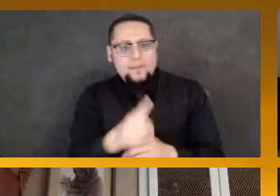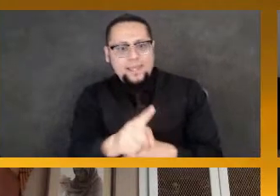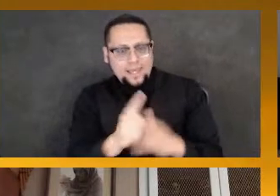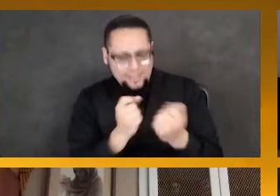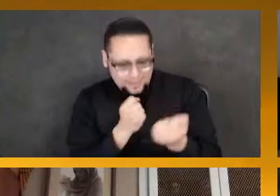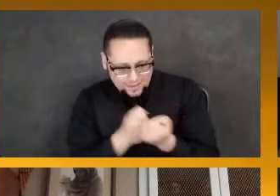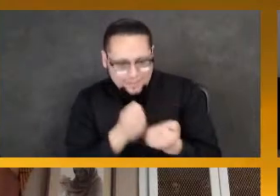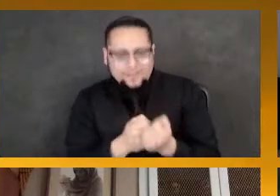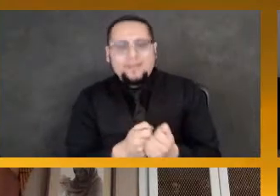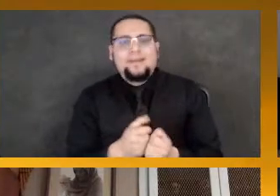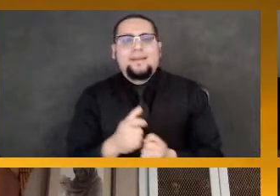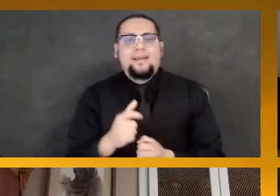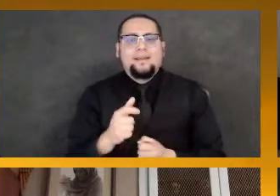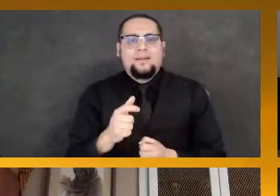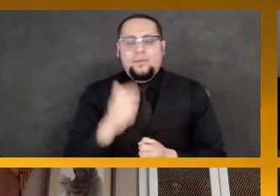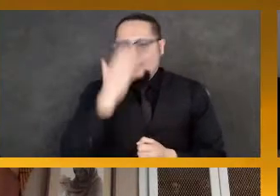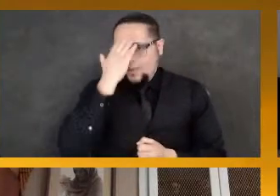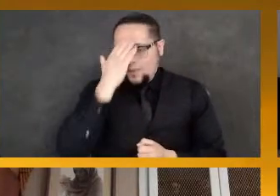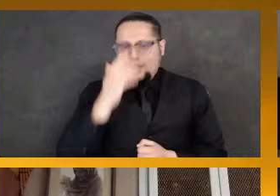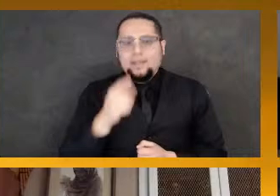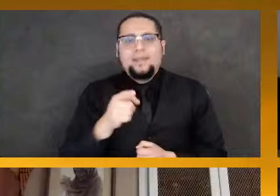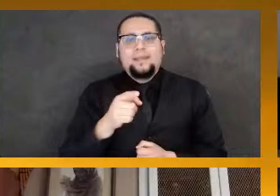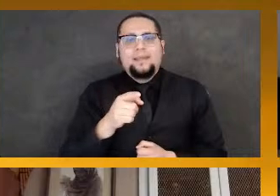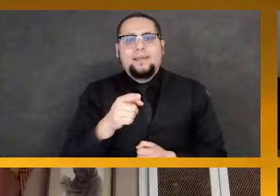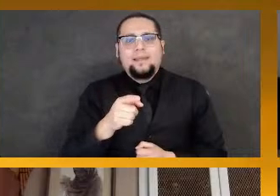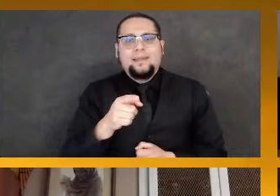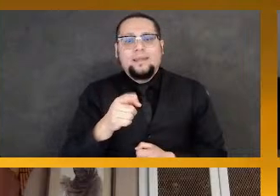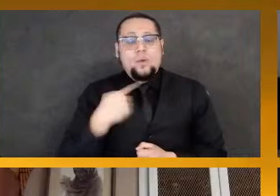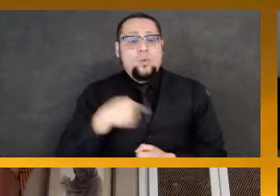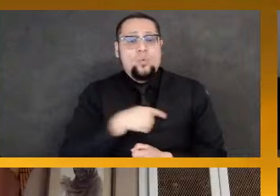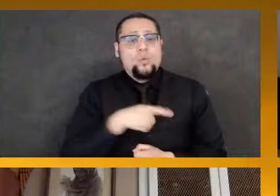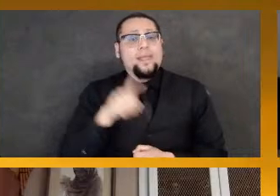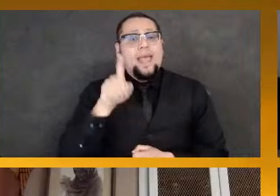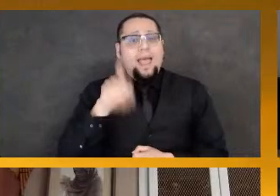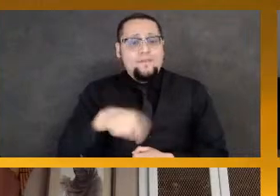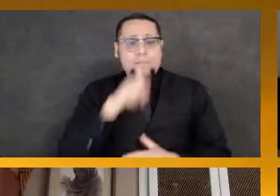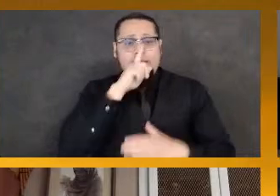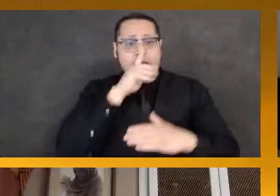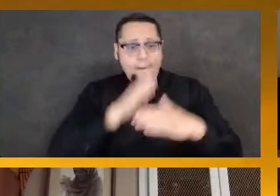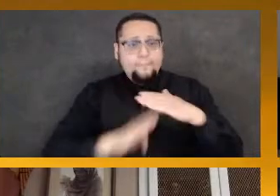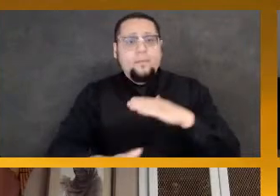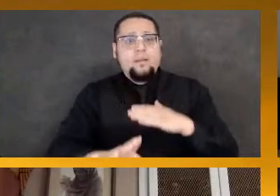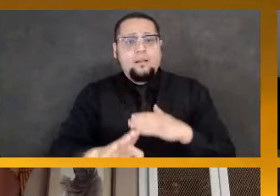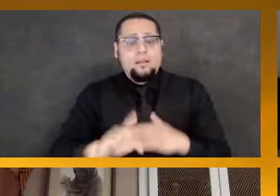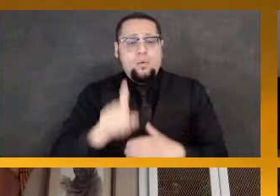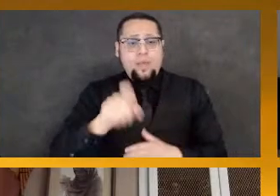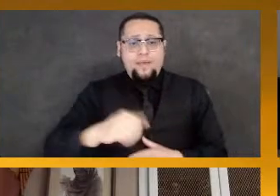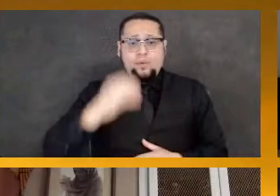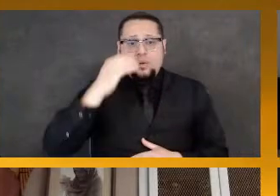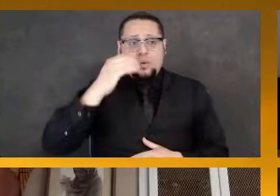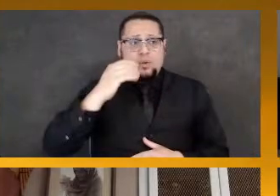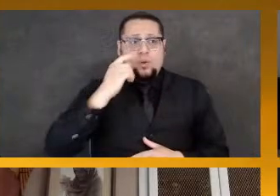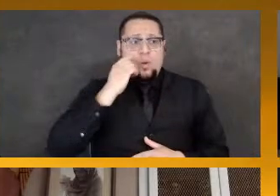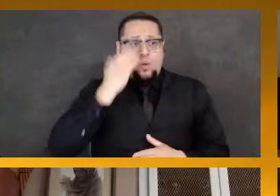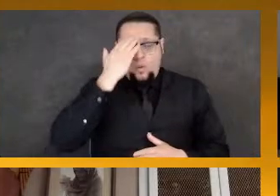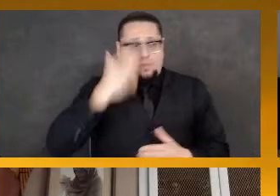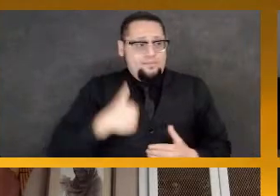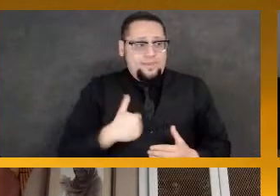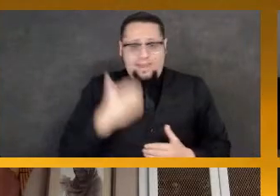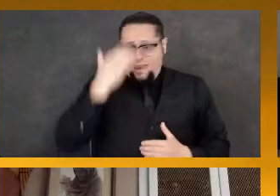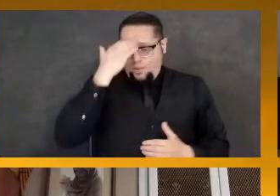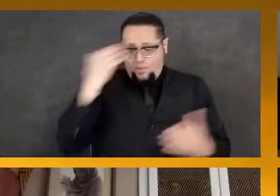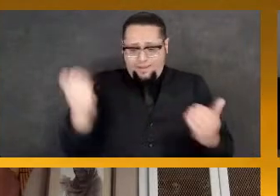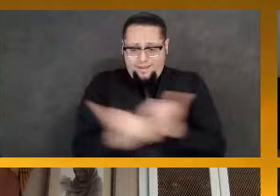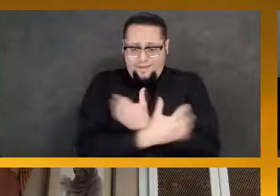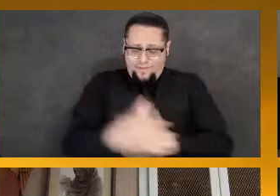as academics, college professors, being humble enough to know that there's some things we don't just know. So it's up to us